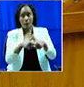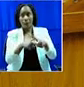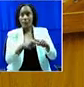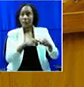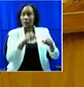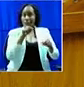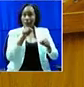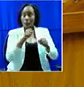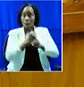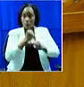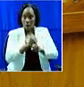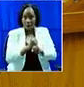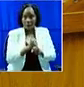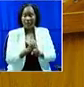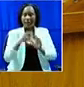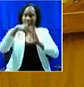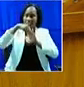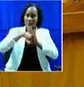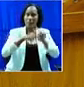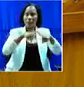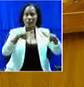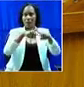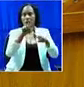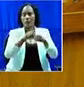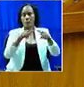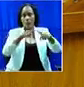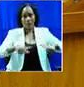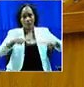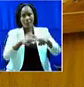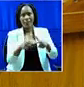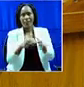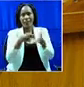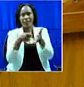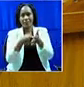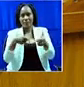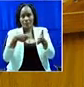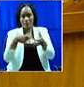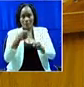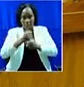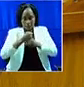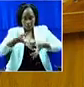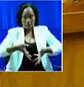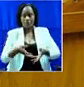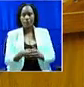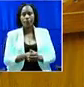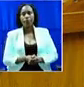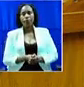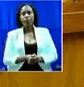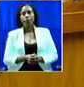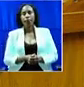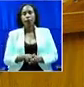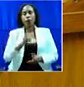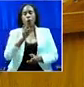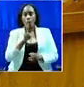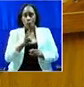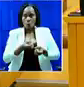levels of localization and exports. But they will also resuscitate